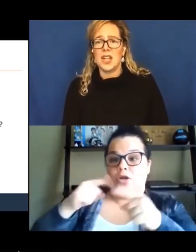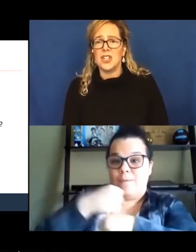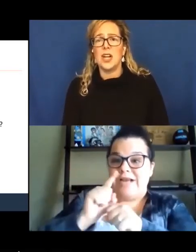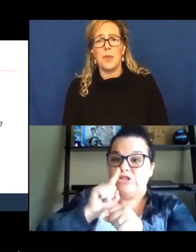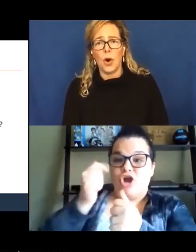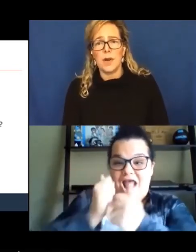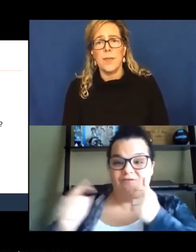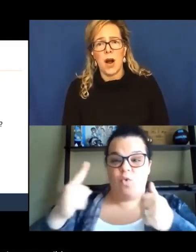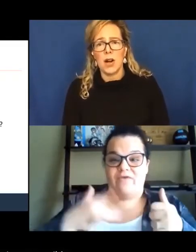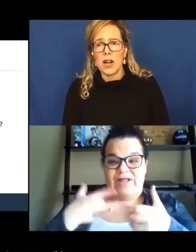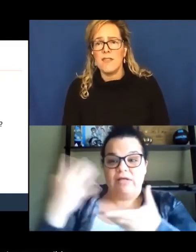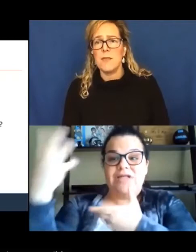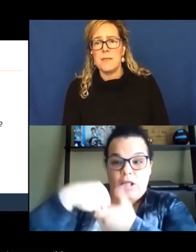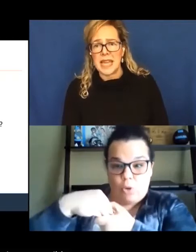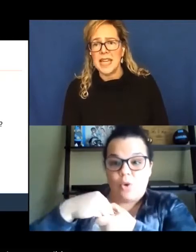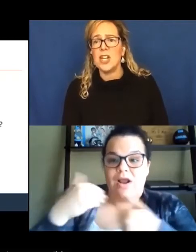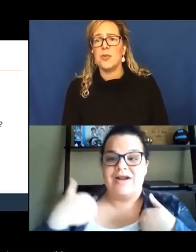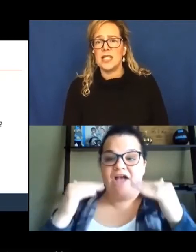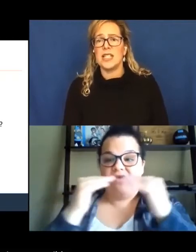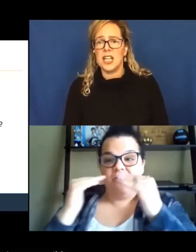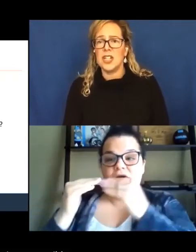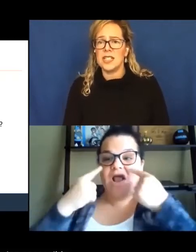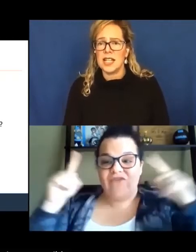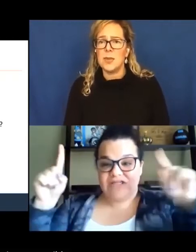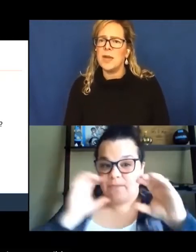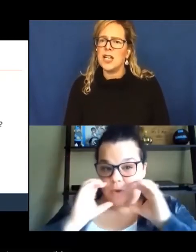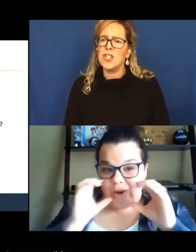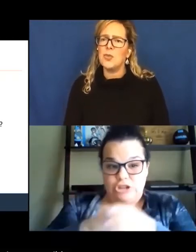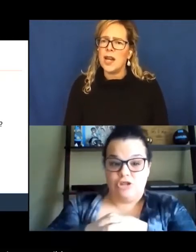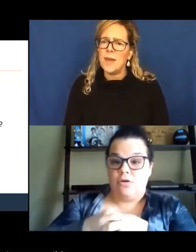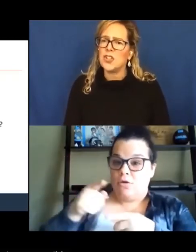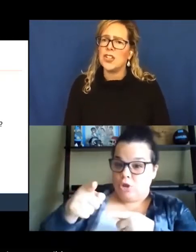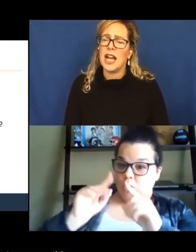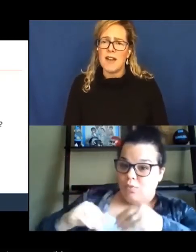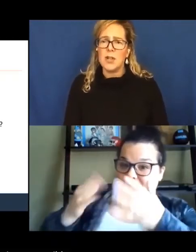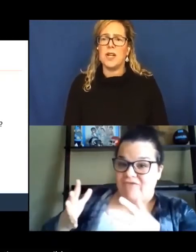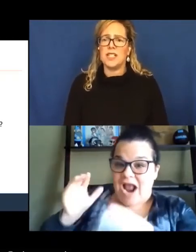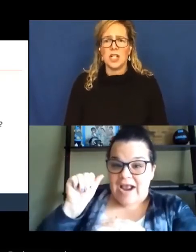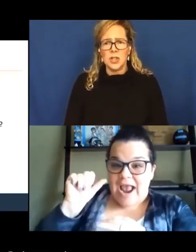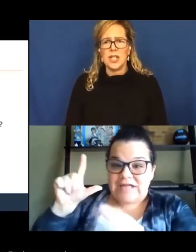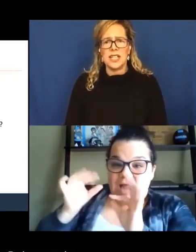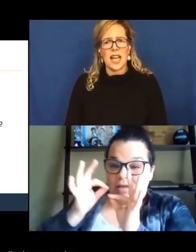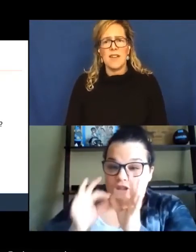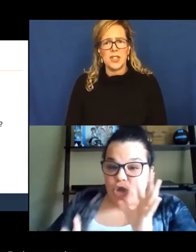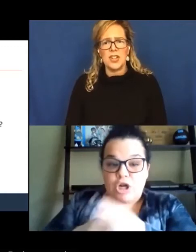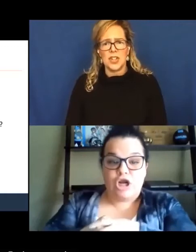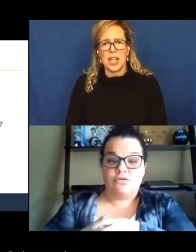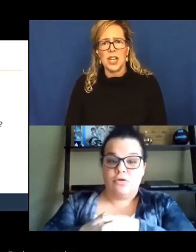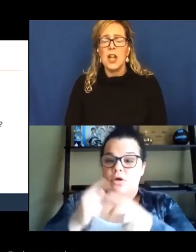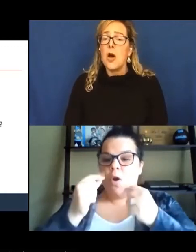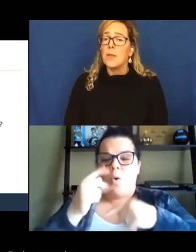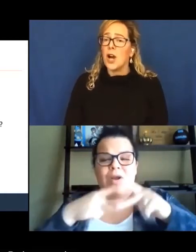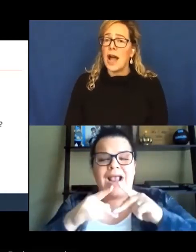Accessibility is such an important part of making your presentation accessible because you want to make sure that everyone is included in the